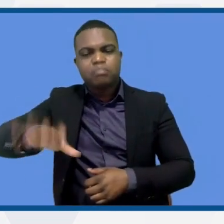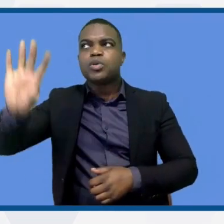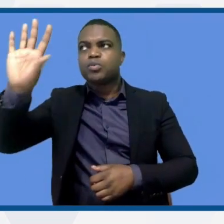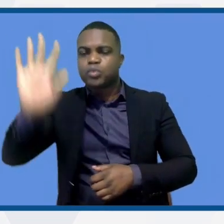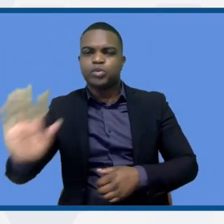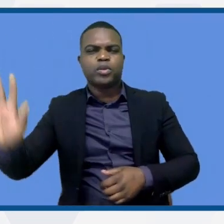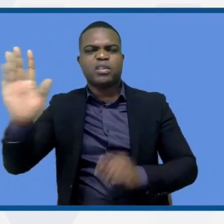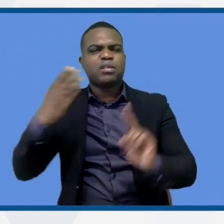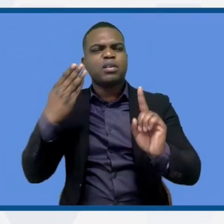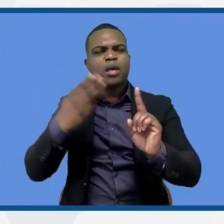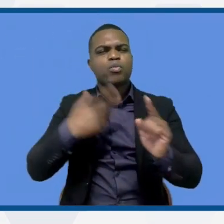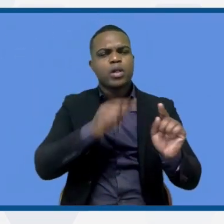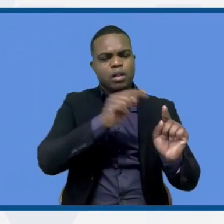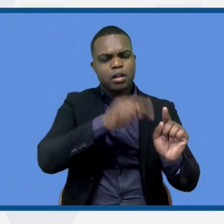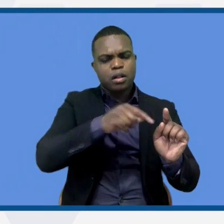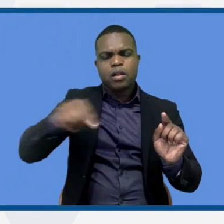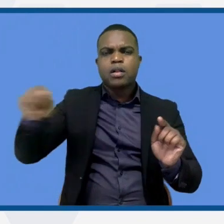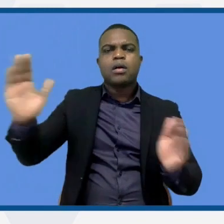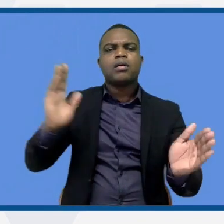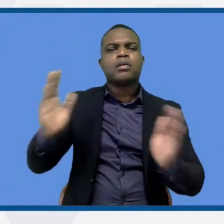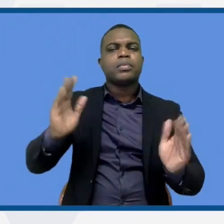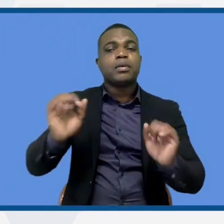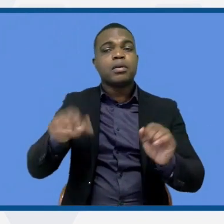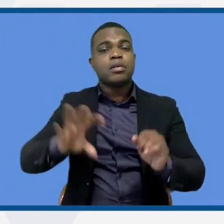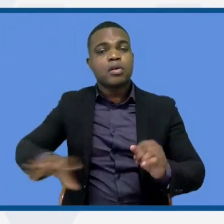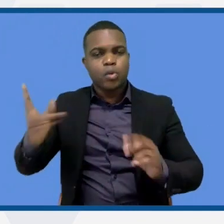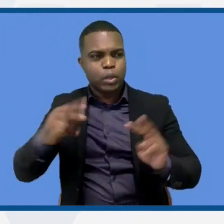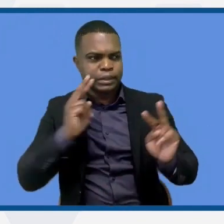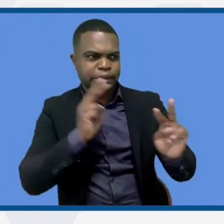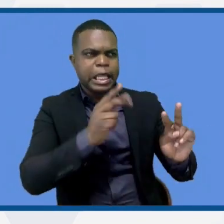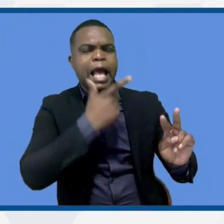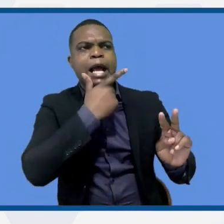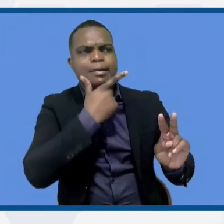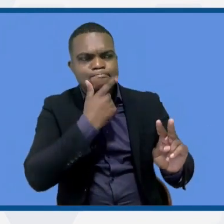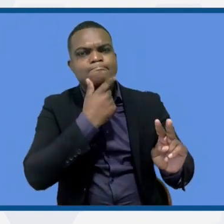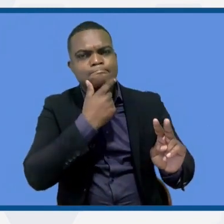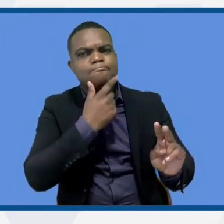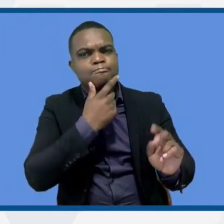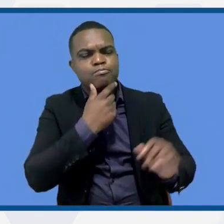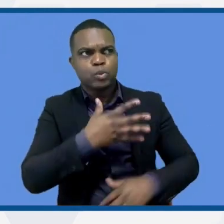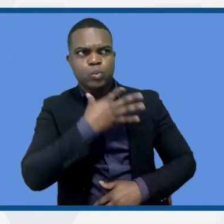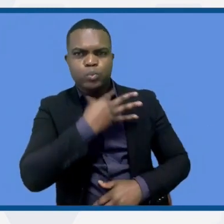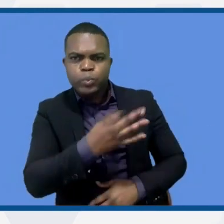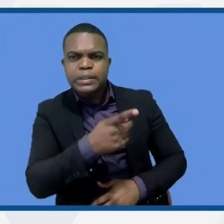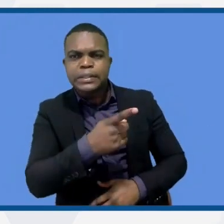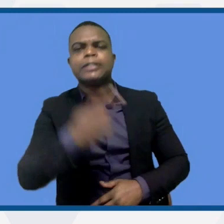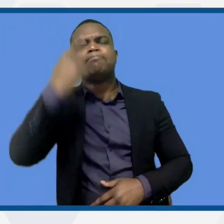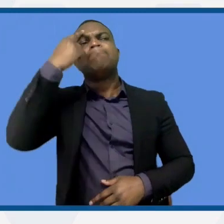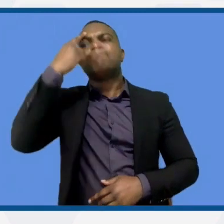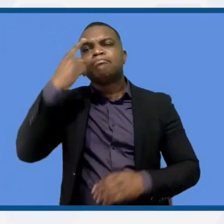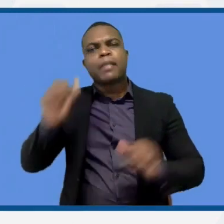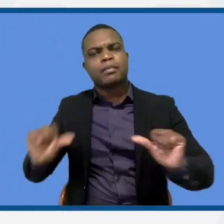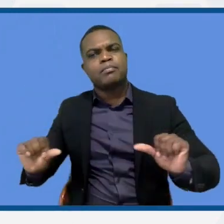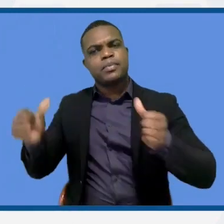resolution. Okay, thank you very much. And I hope that this type of information is